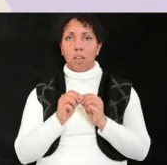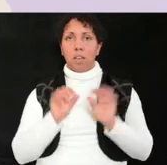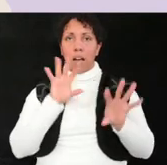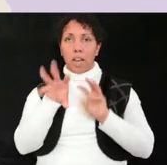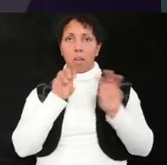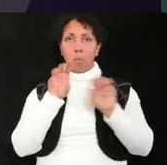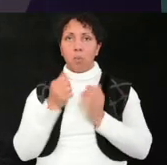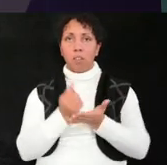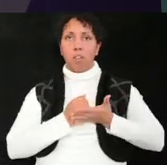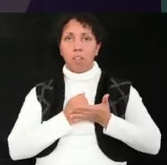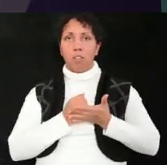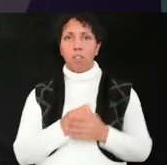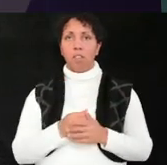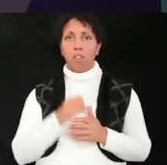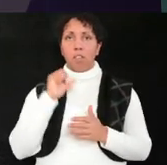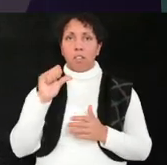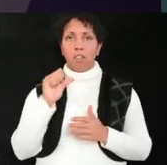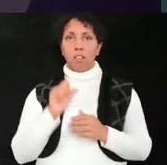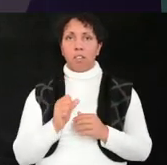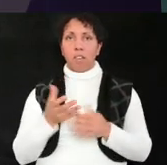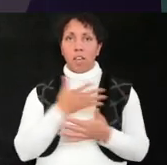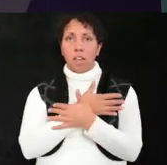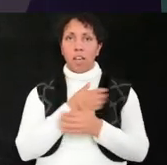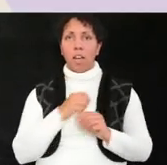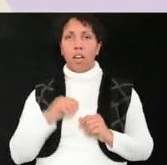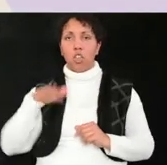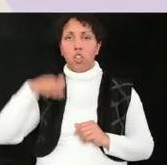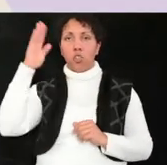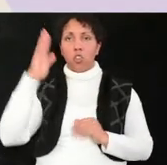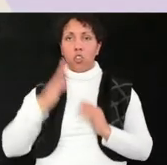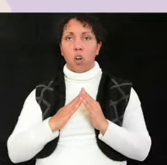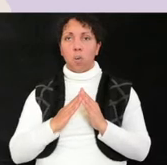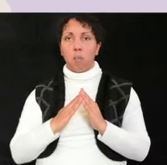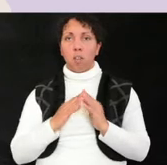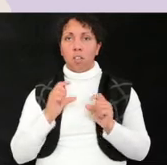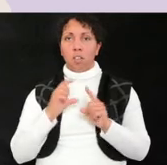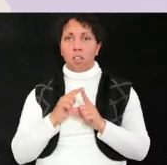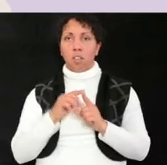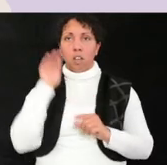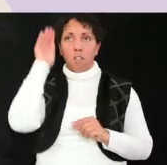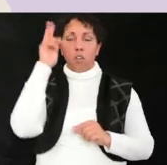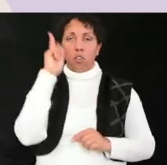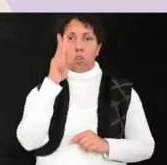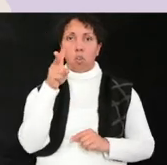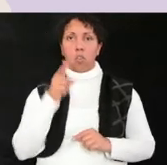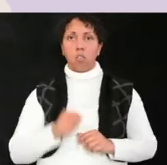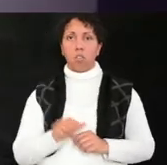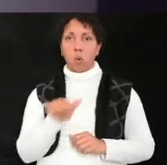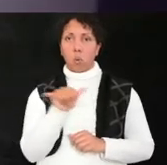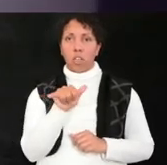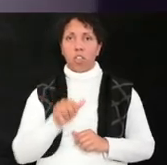pets. C. Look after you in a children's home. D. Look into the future.